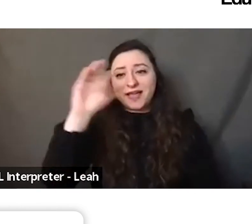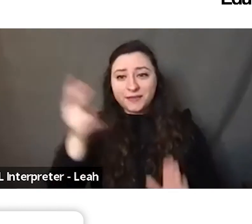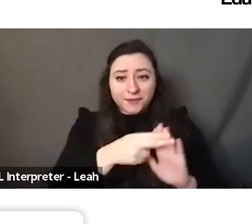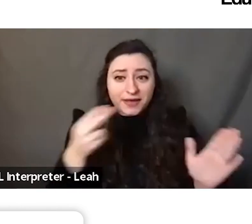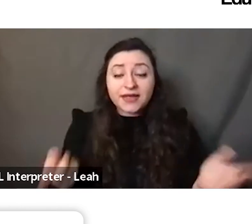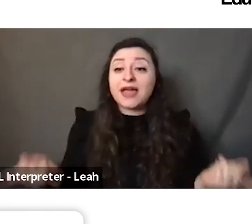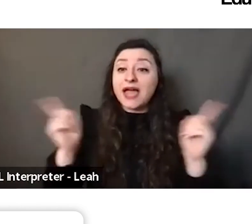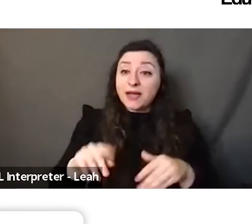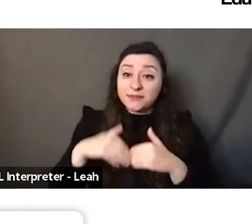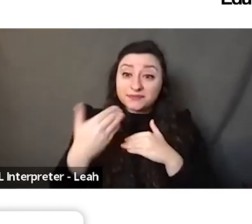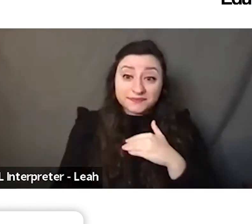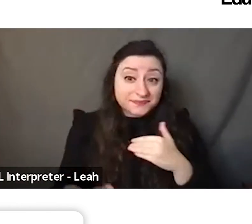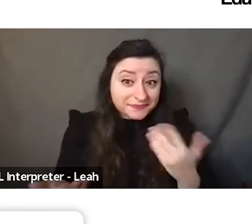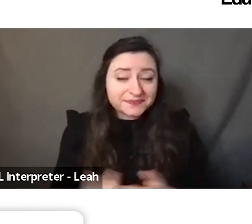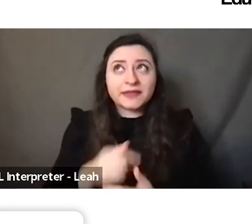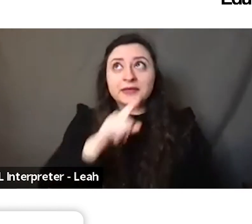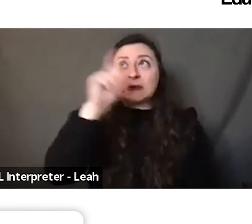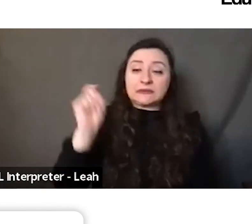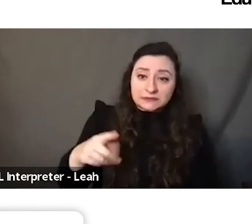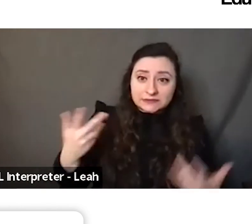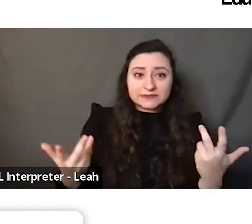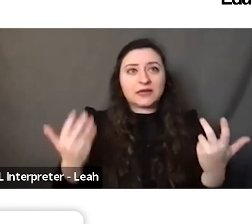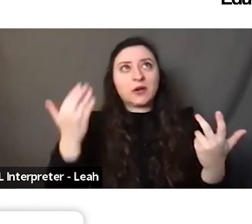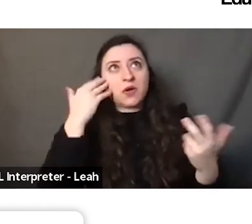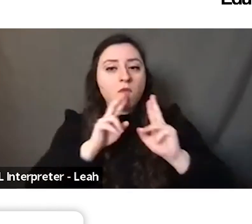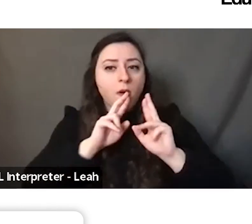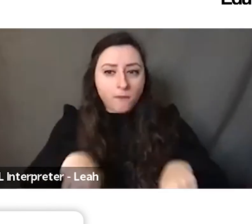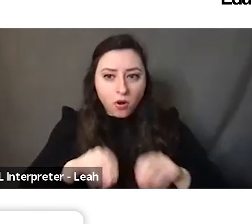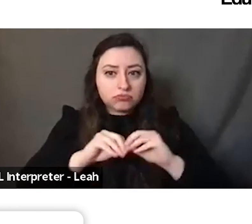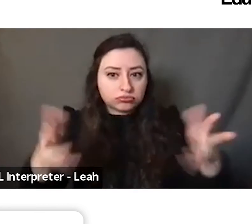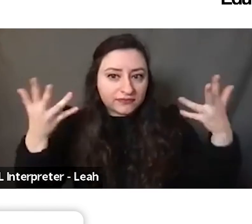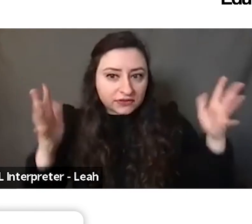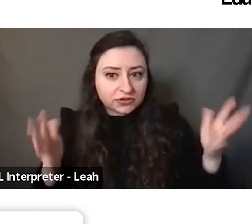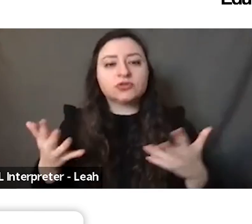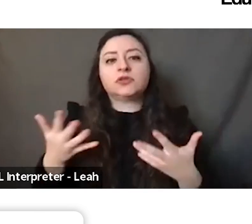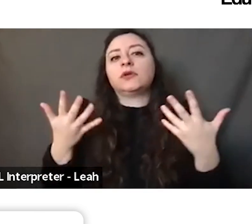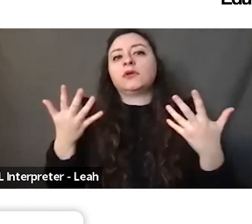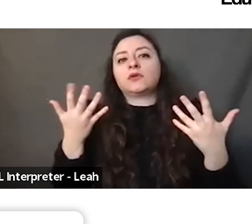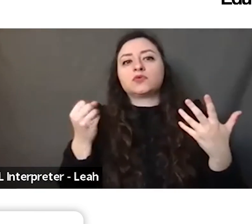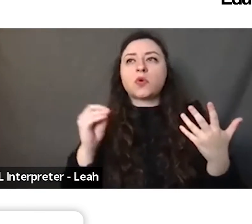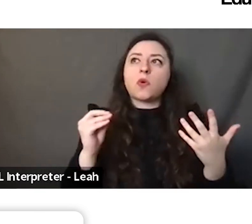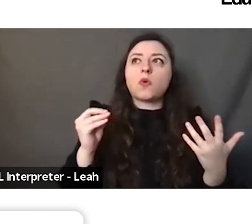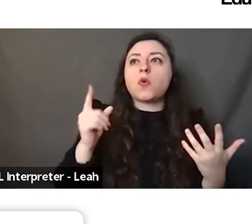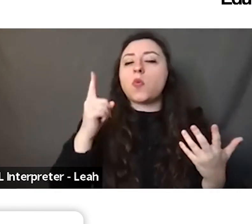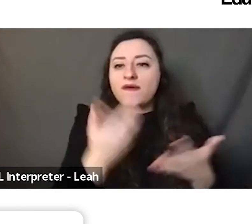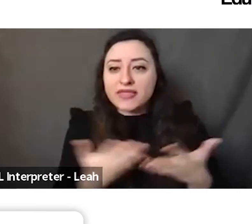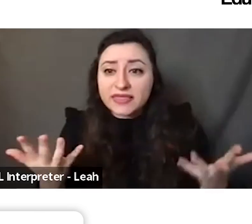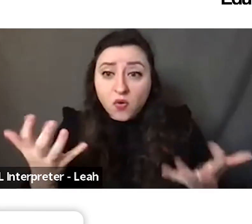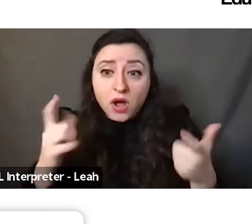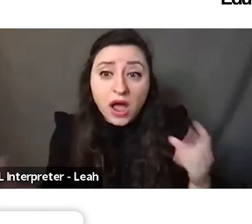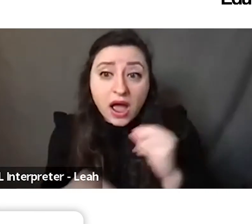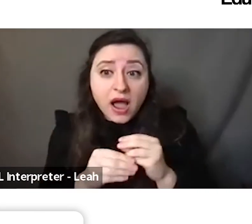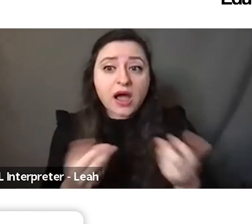next is a big question oftentimes. Okay, now that we know that this report is out, one of the the things I would like to add is